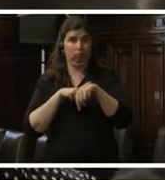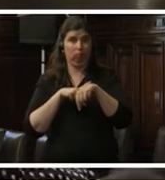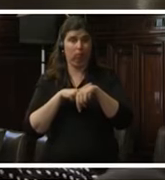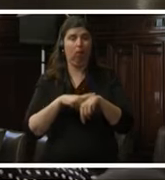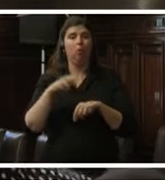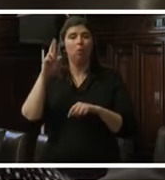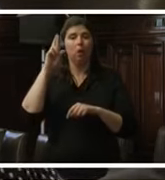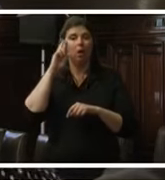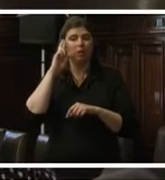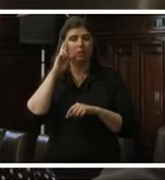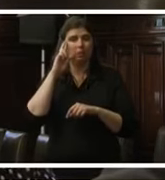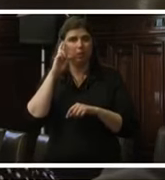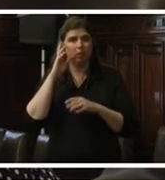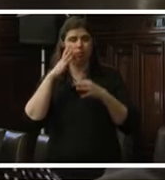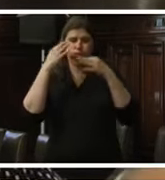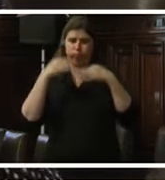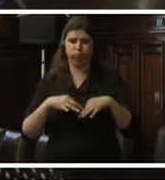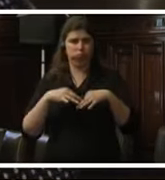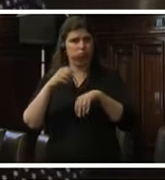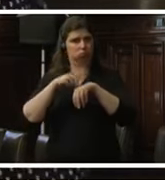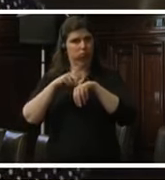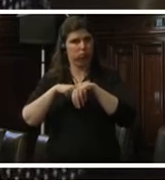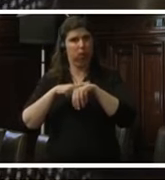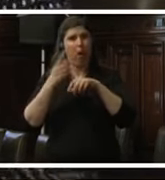with the requesters. Thank you.